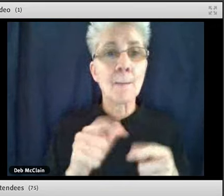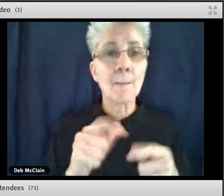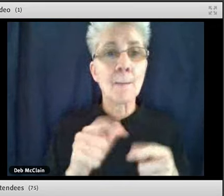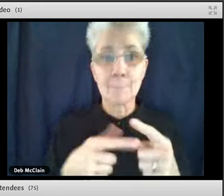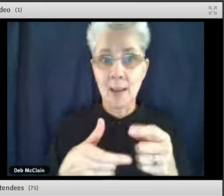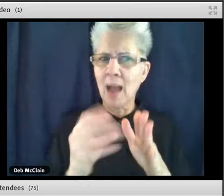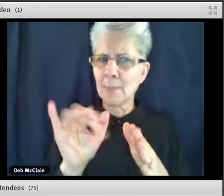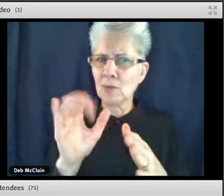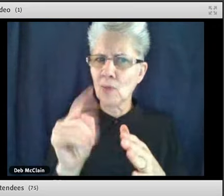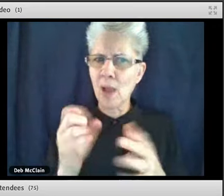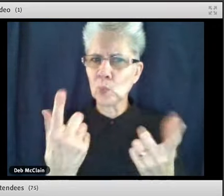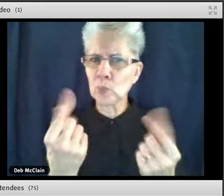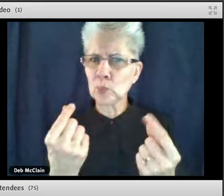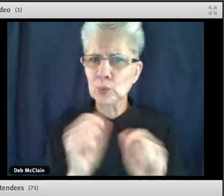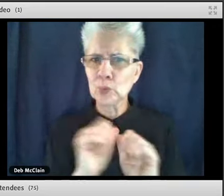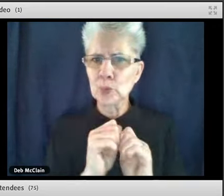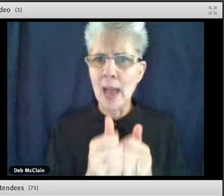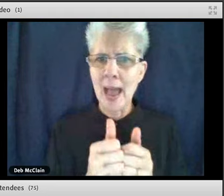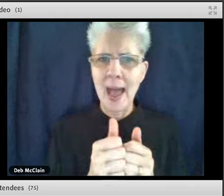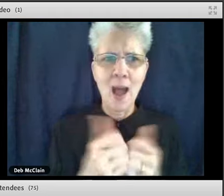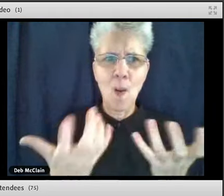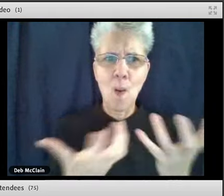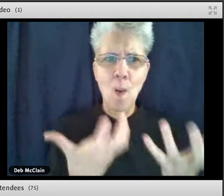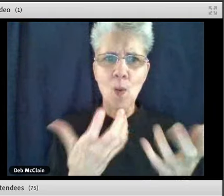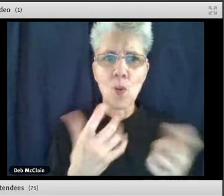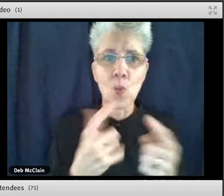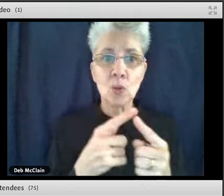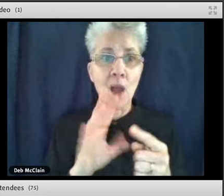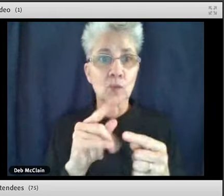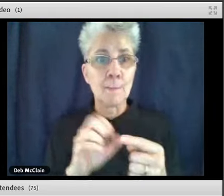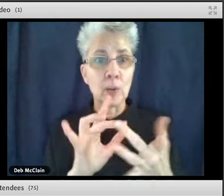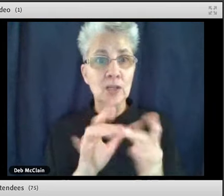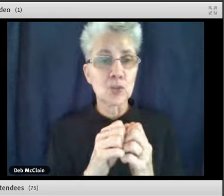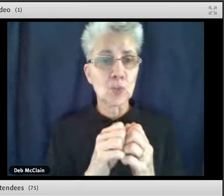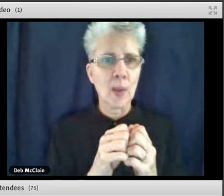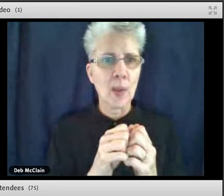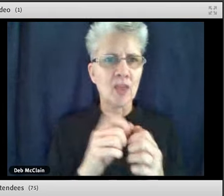about fact checking. Use those sites that have done a lot of the work for us.